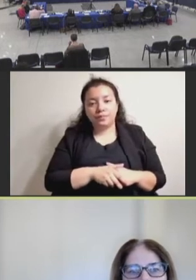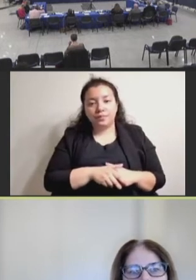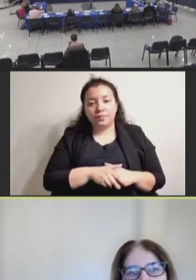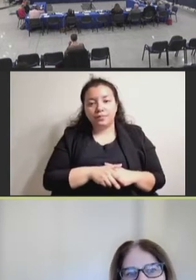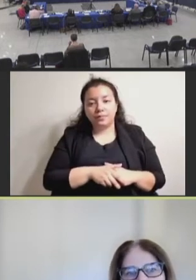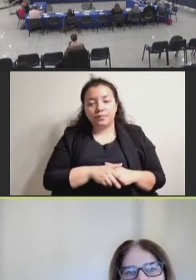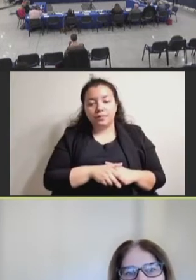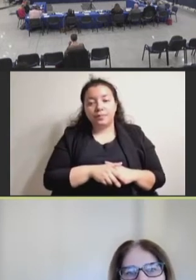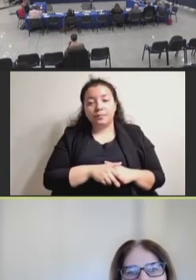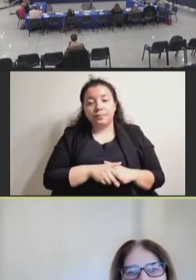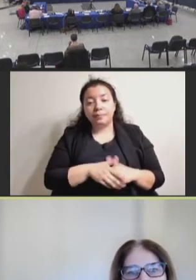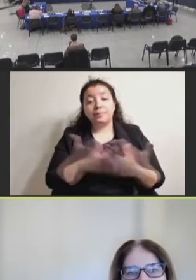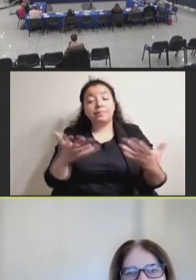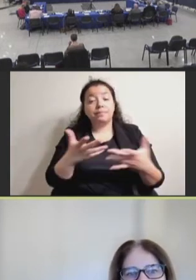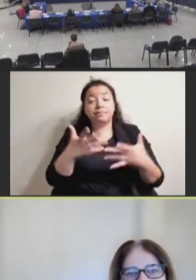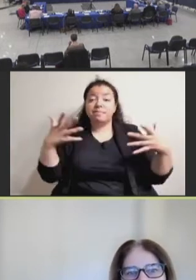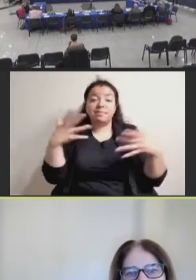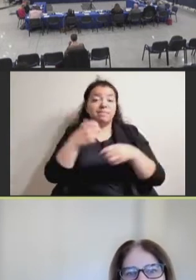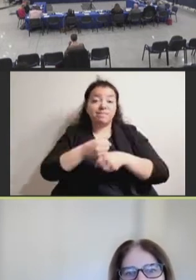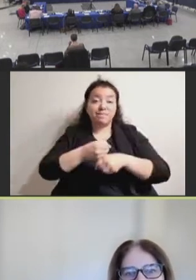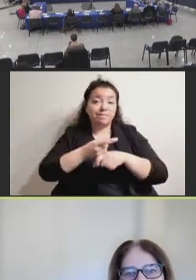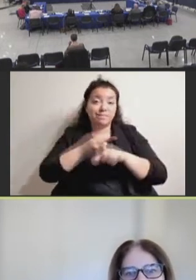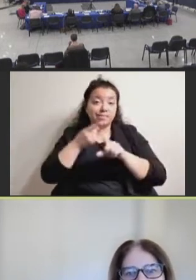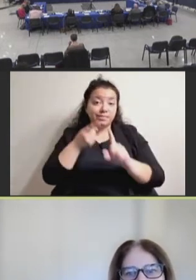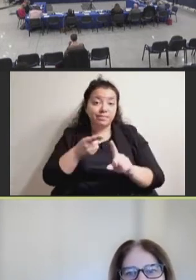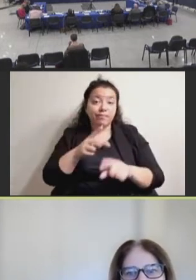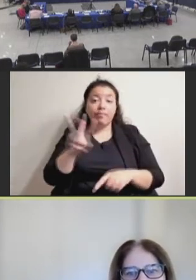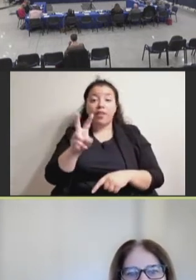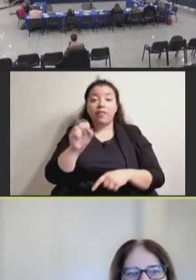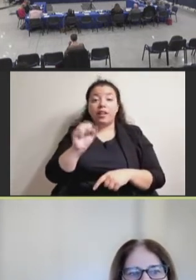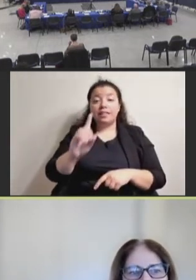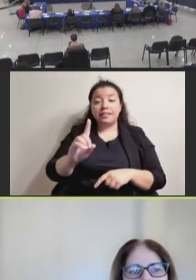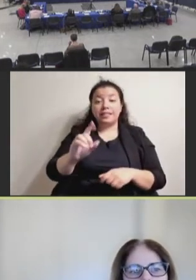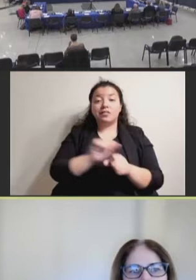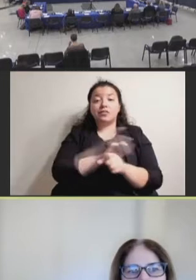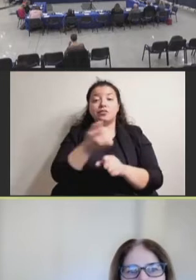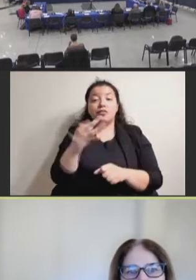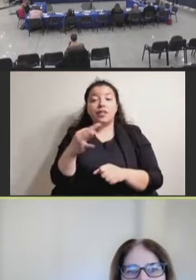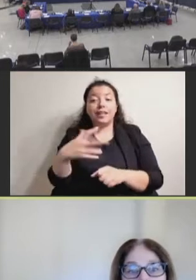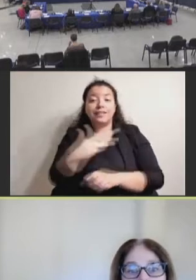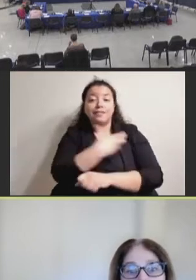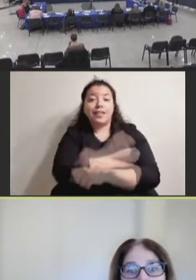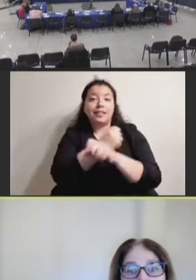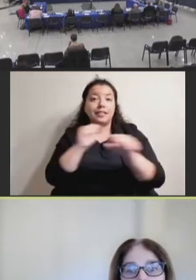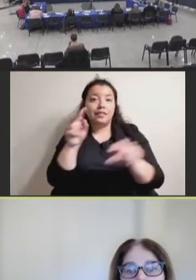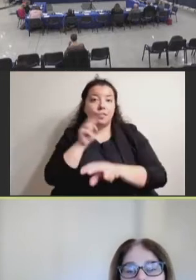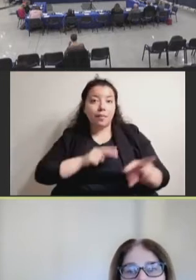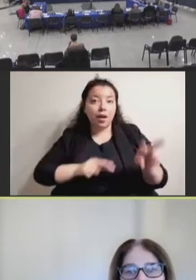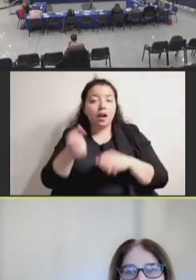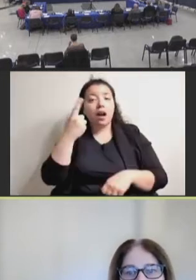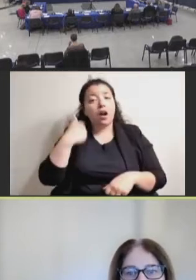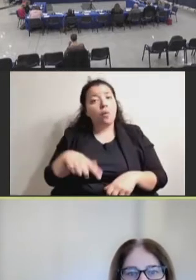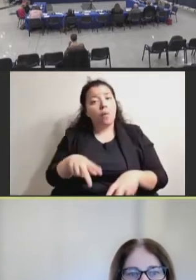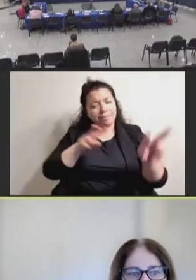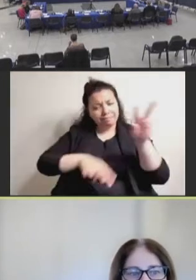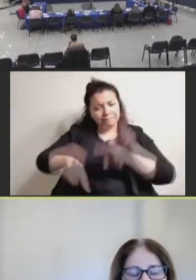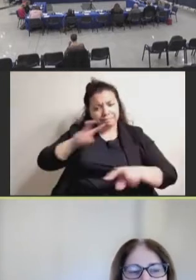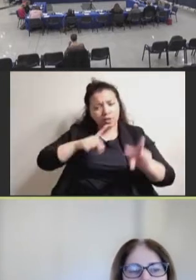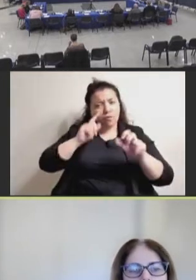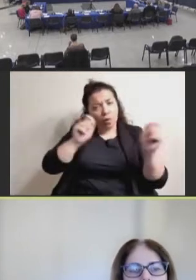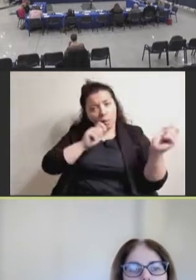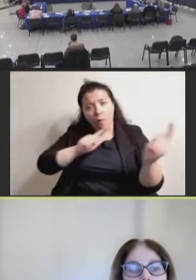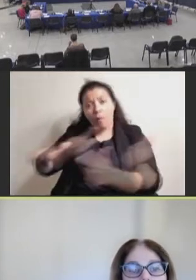So I think to summarize, the VSD COVID-19 vaccine safety monitoring, VSD surveillance is ongoing for all COVID-19